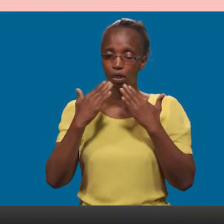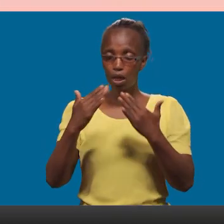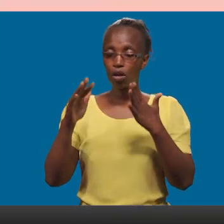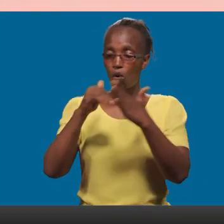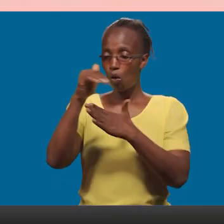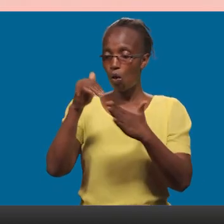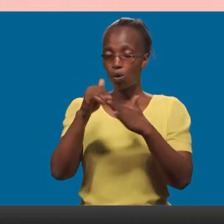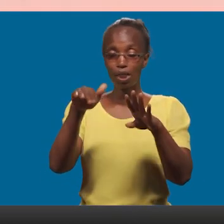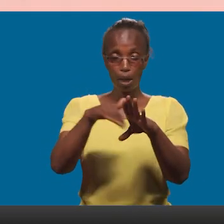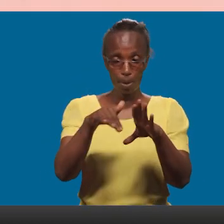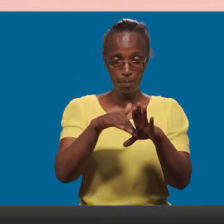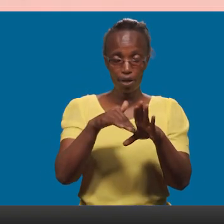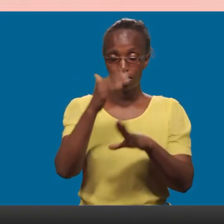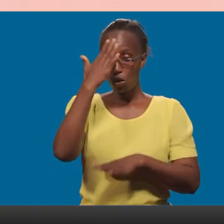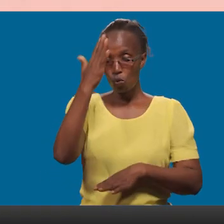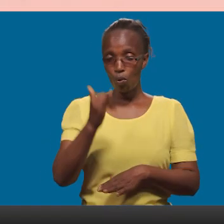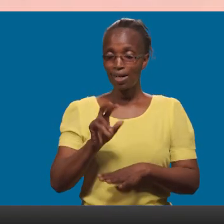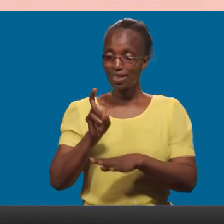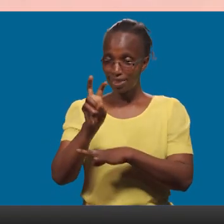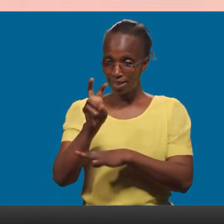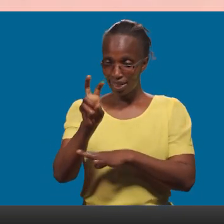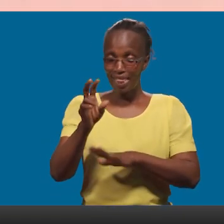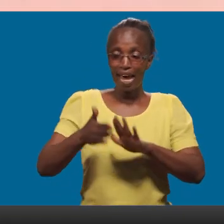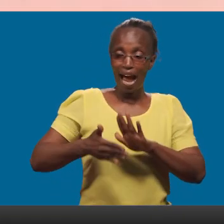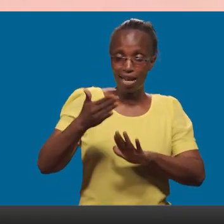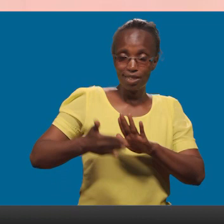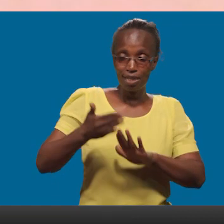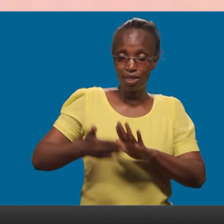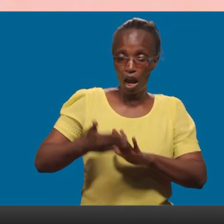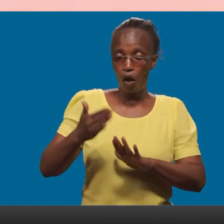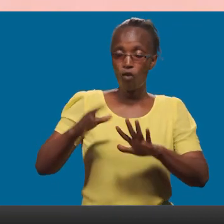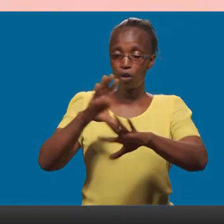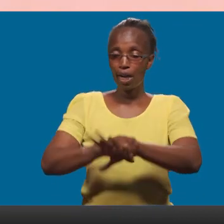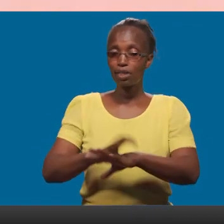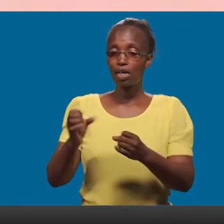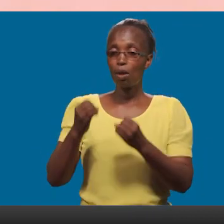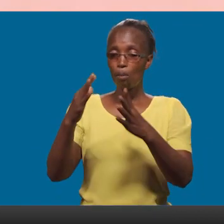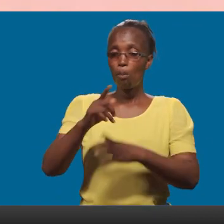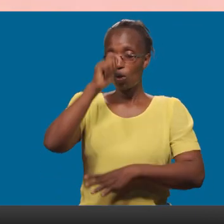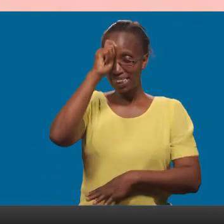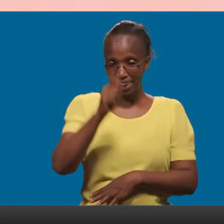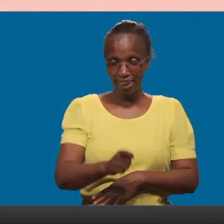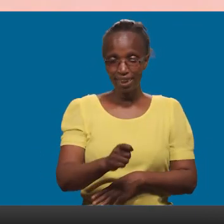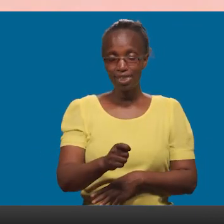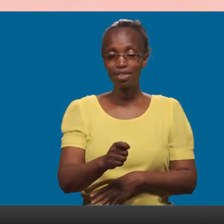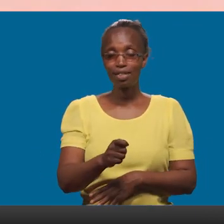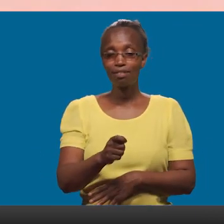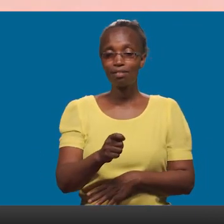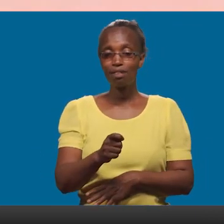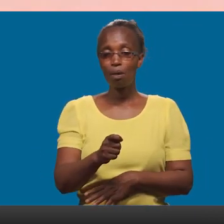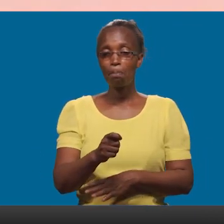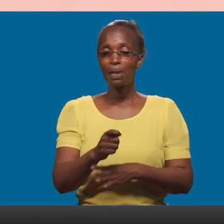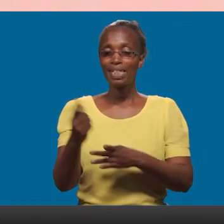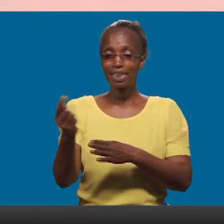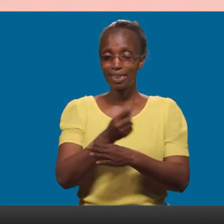members of the Judicial Service Commission for seeing the urgency of getting more judges recruited to